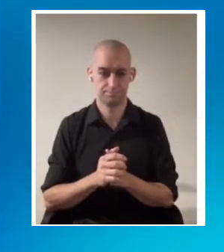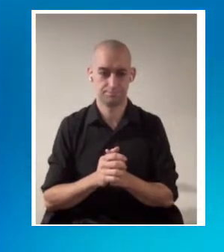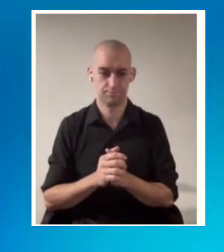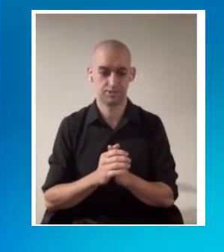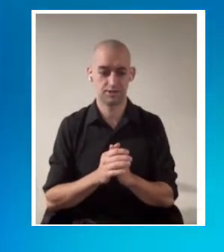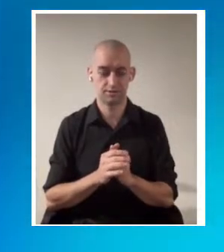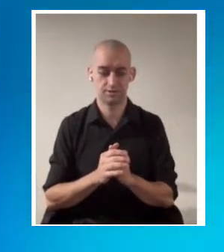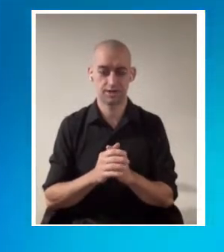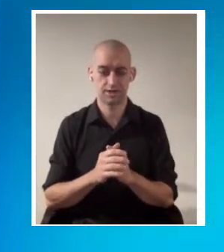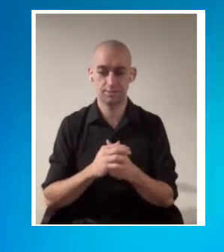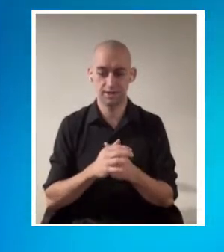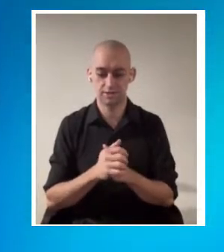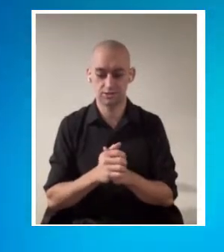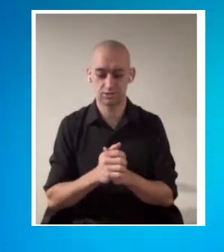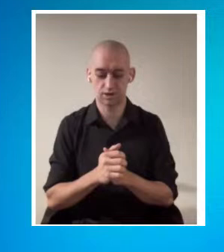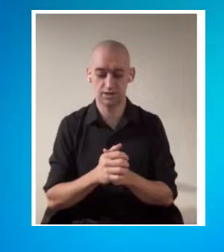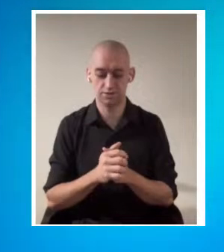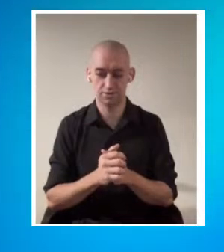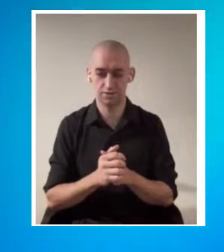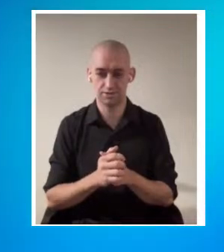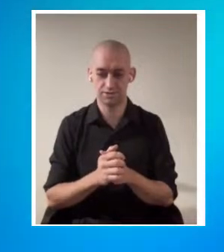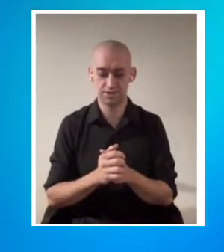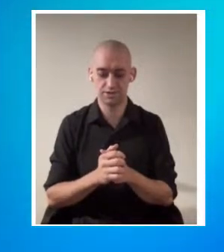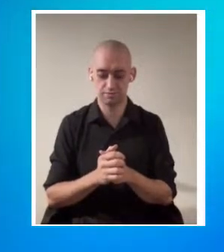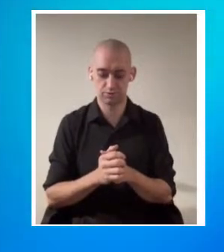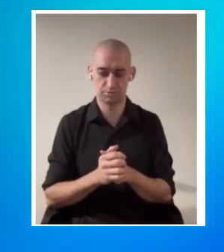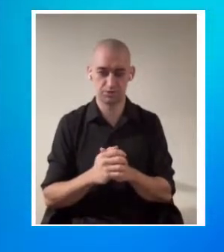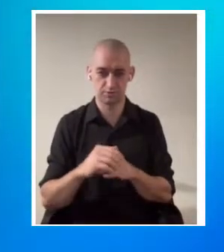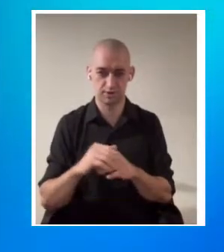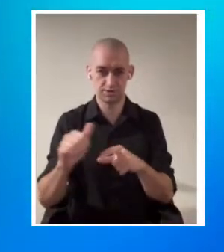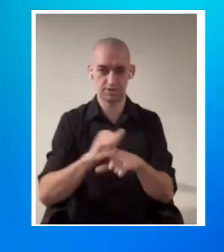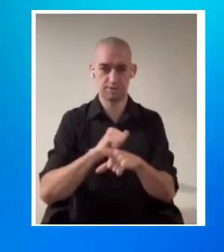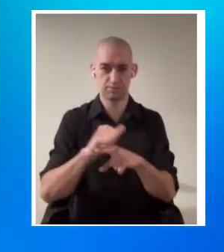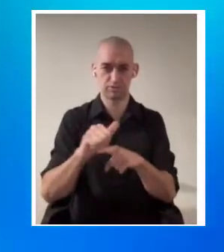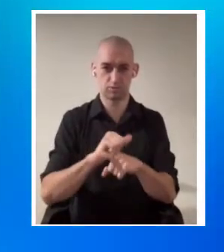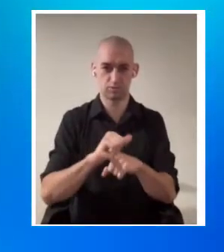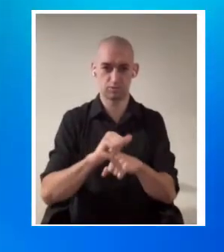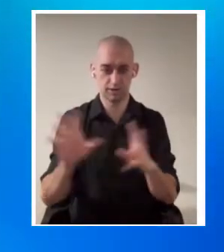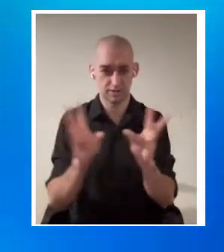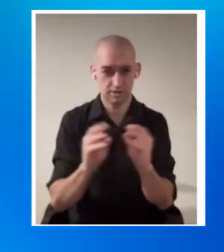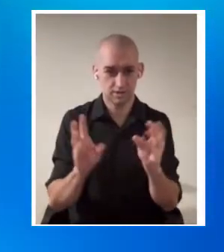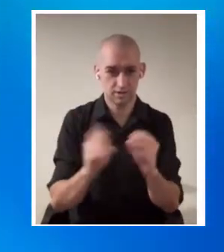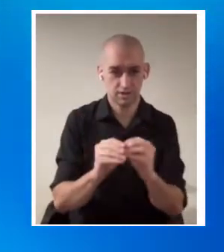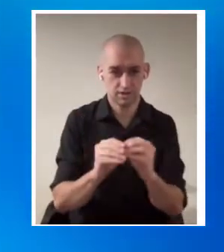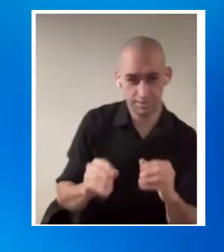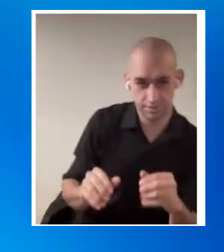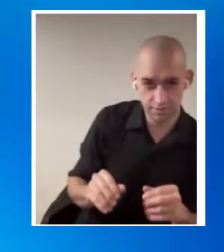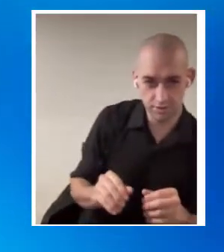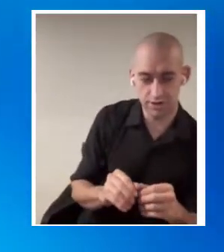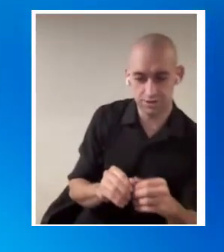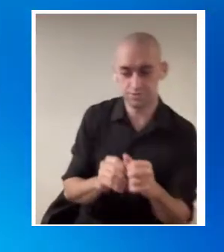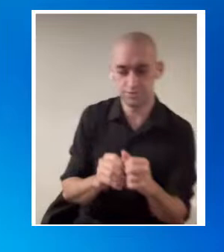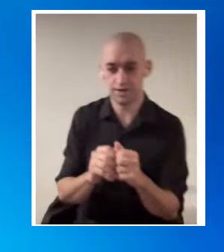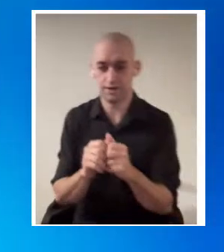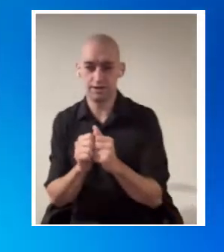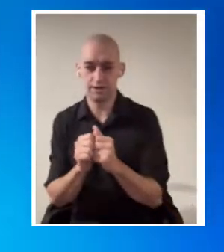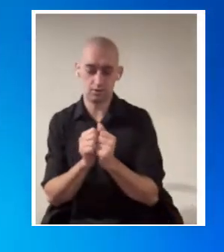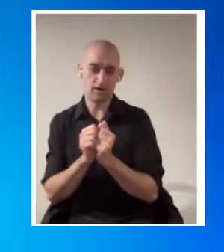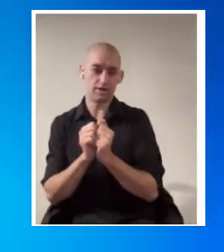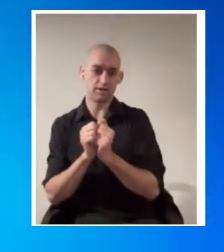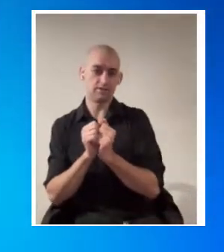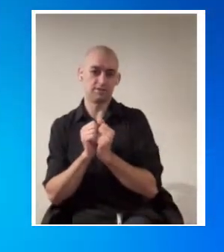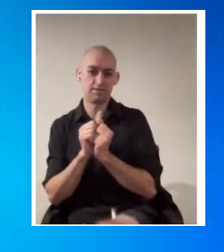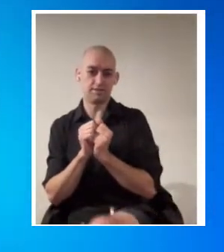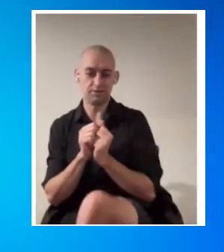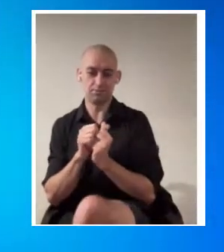link and ensure that there's no firewall issues or anything on our end that keeps us from accessing